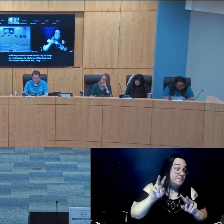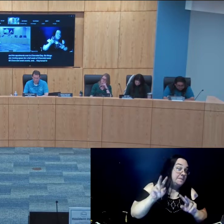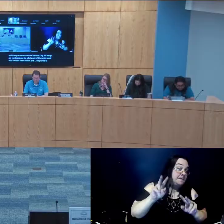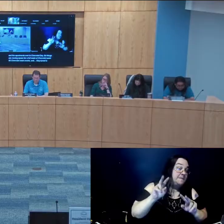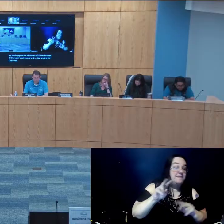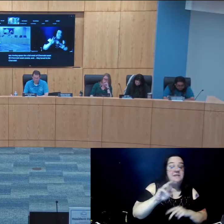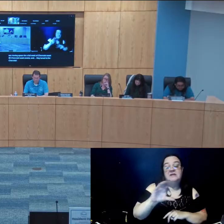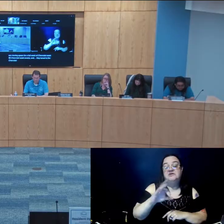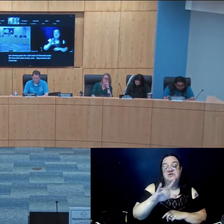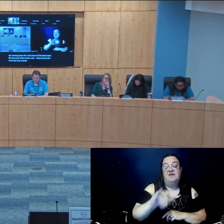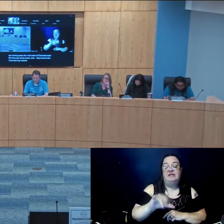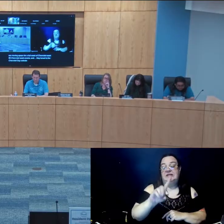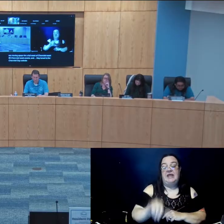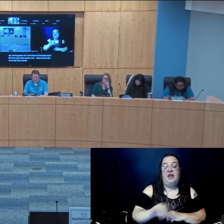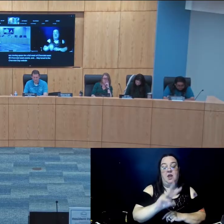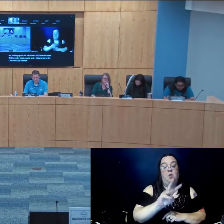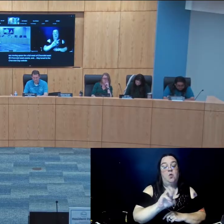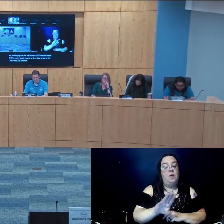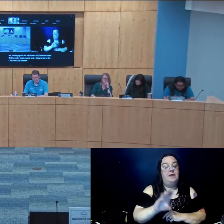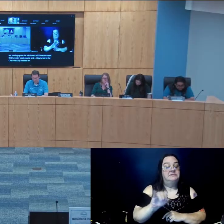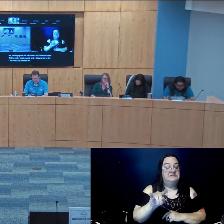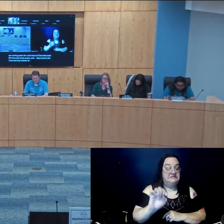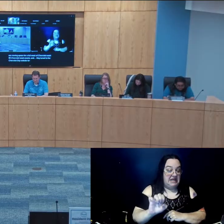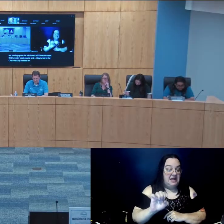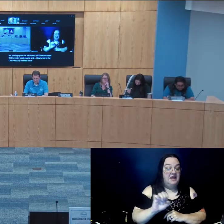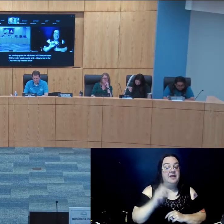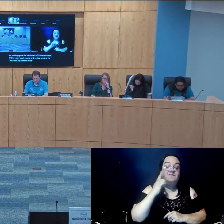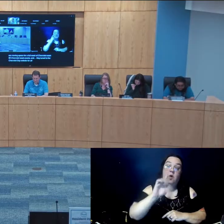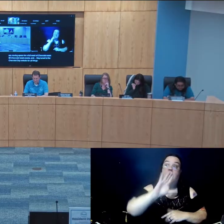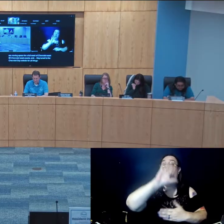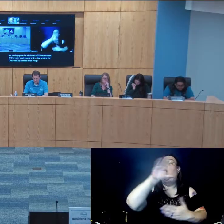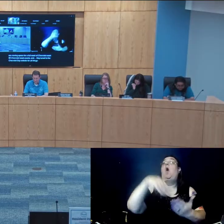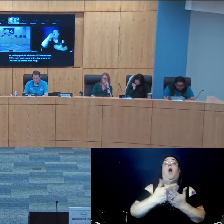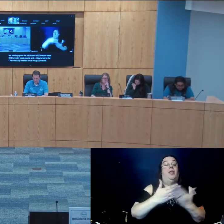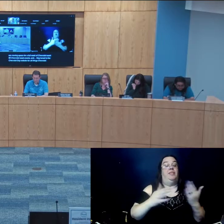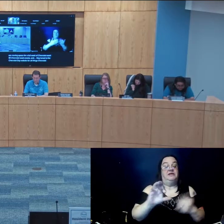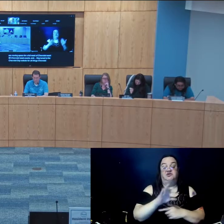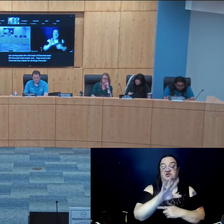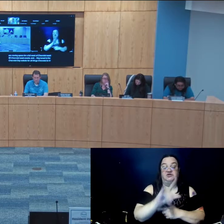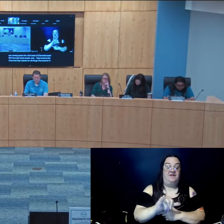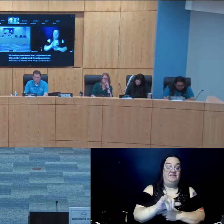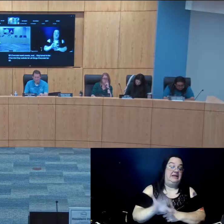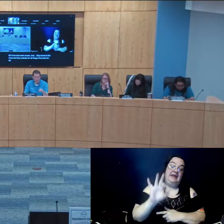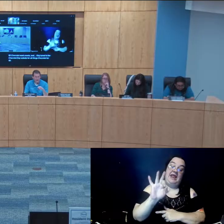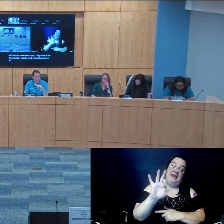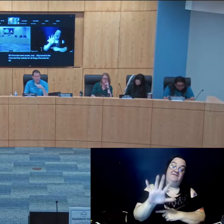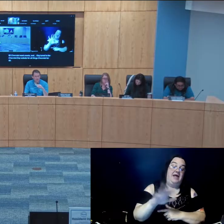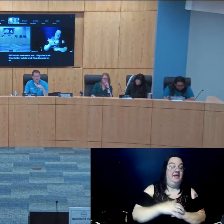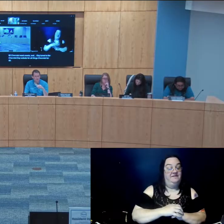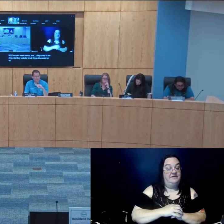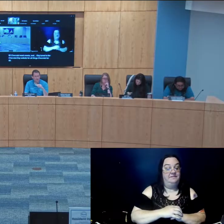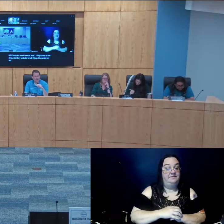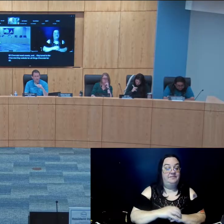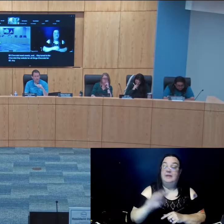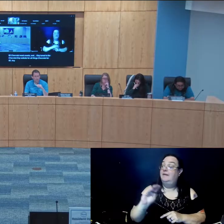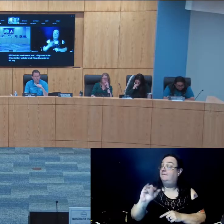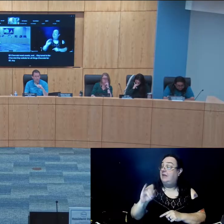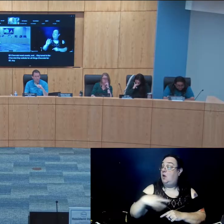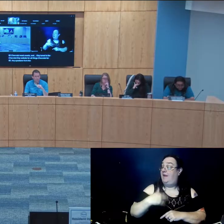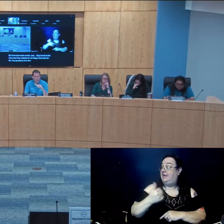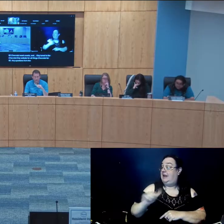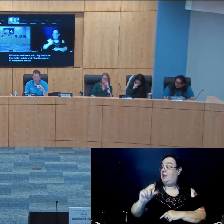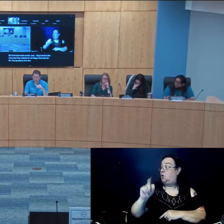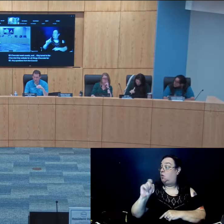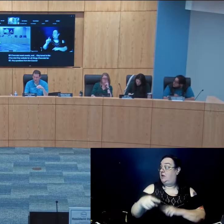Day website for all things Cheverly for 95. Any questions from the